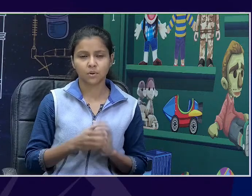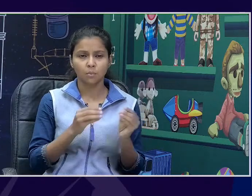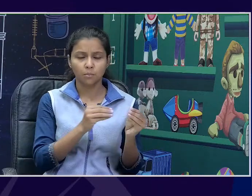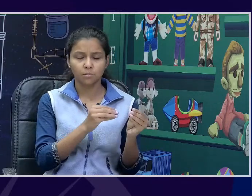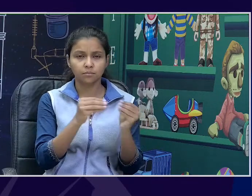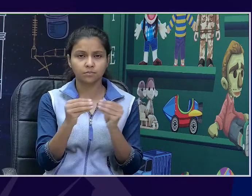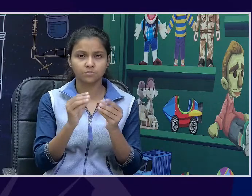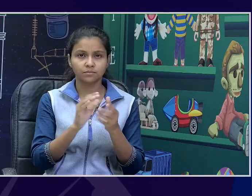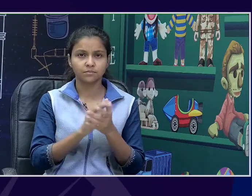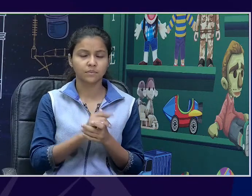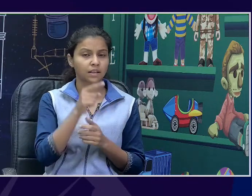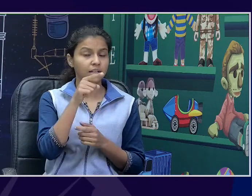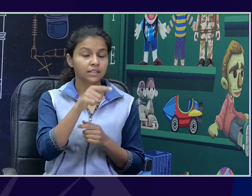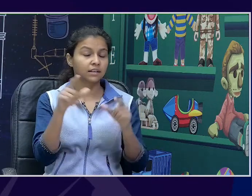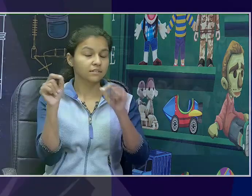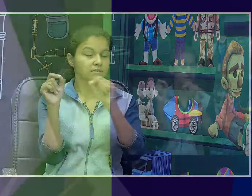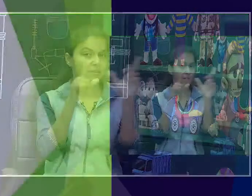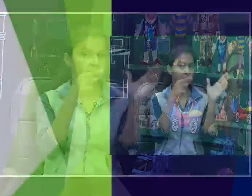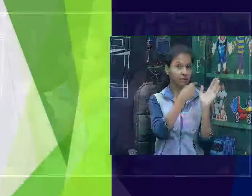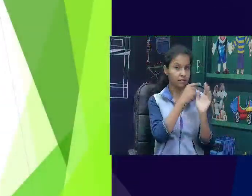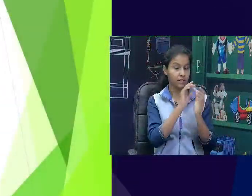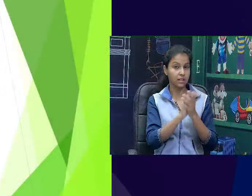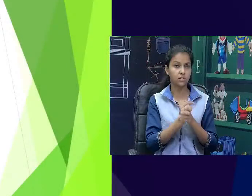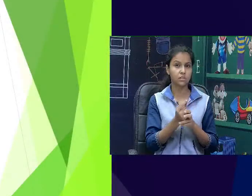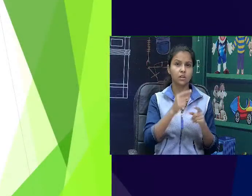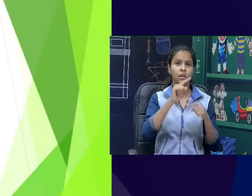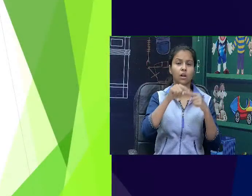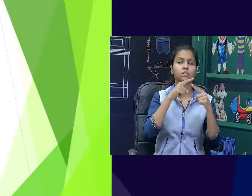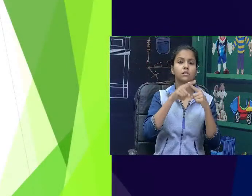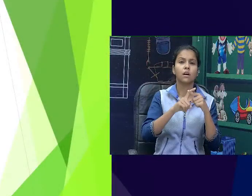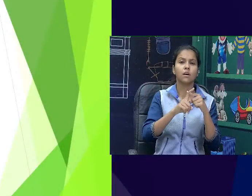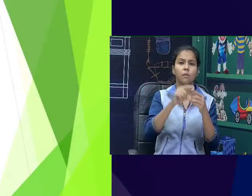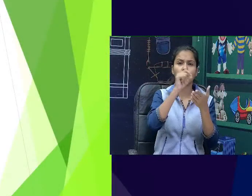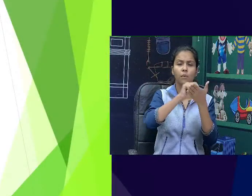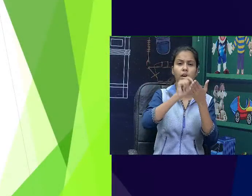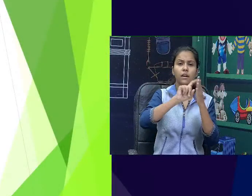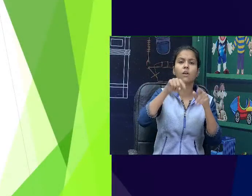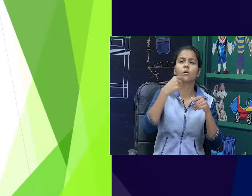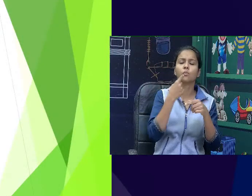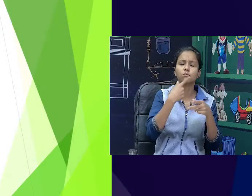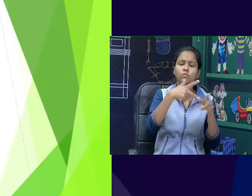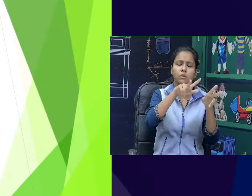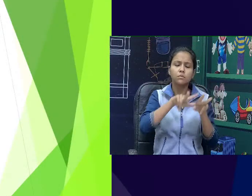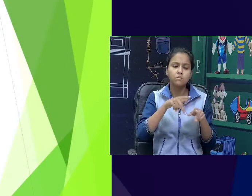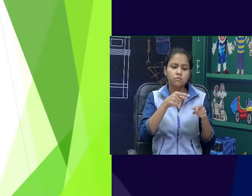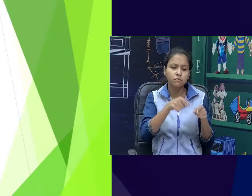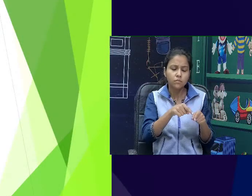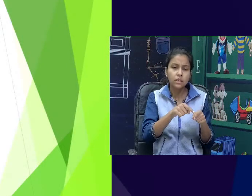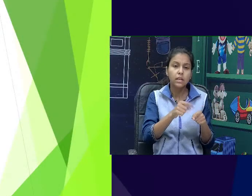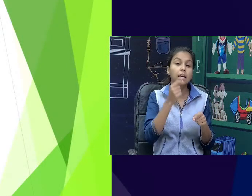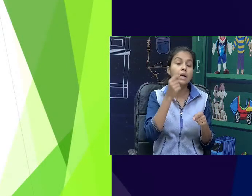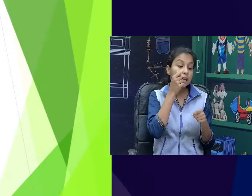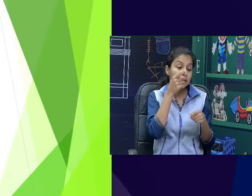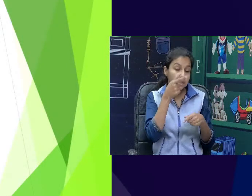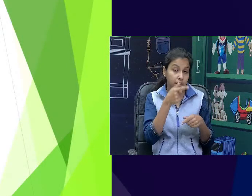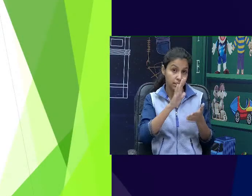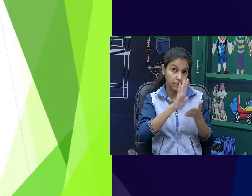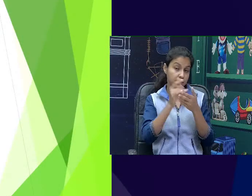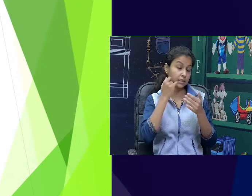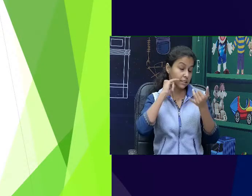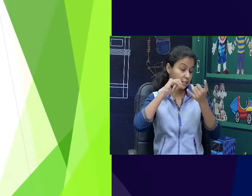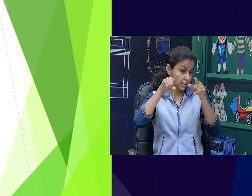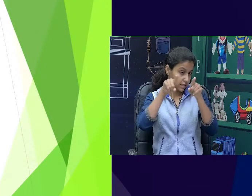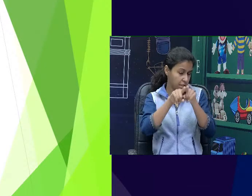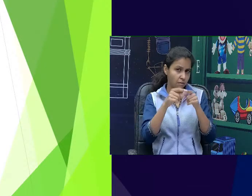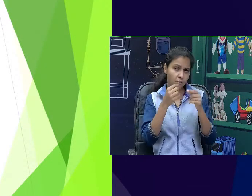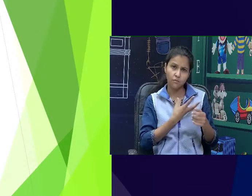Moving on, when we are talking about how the writer comes to know about his fear